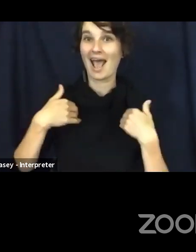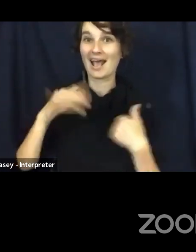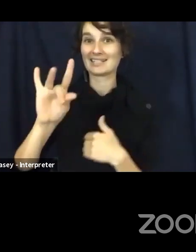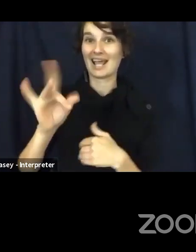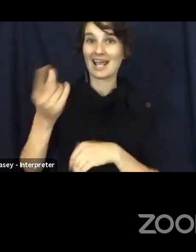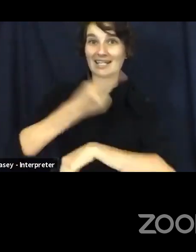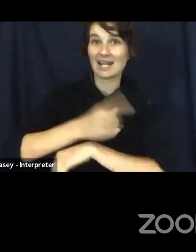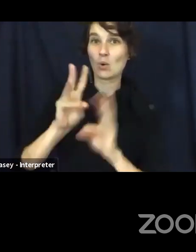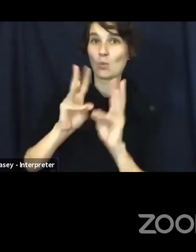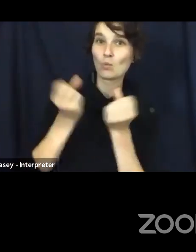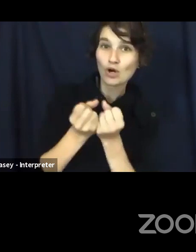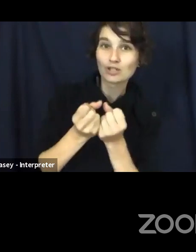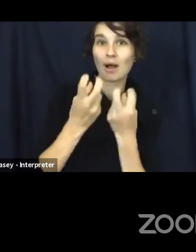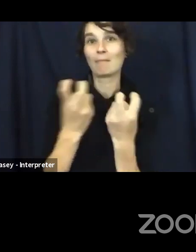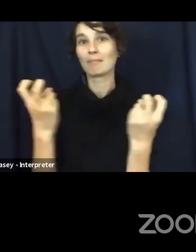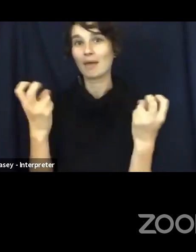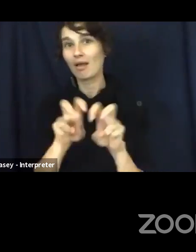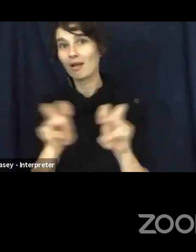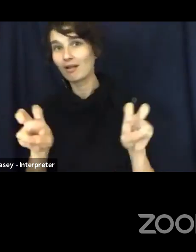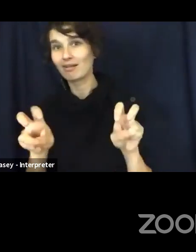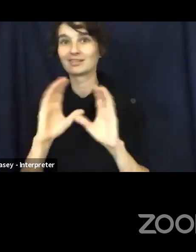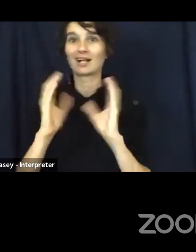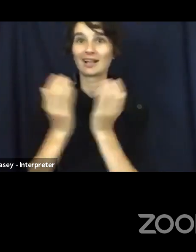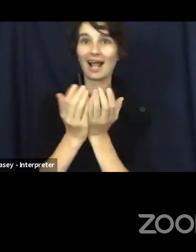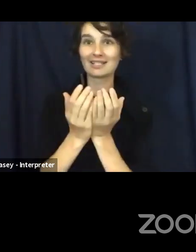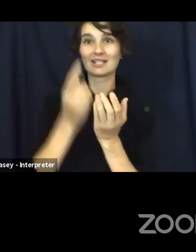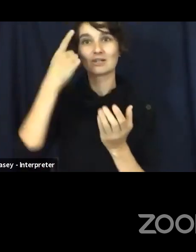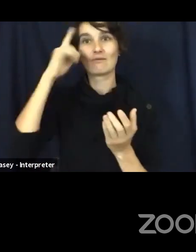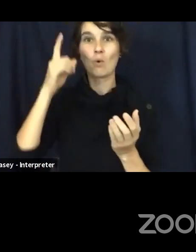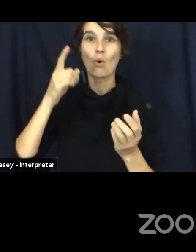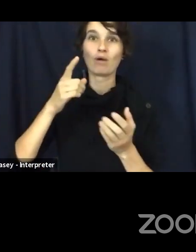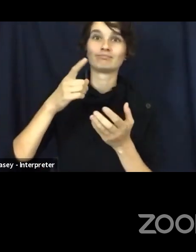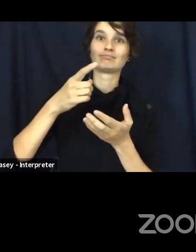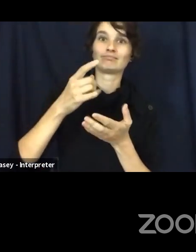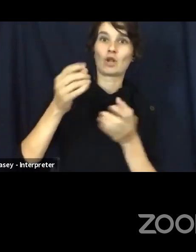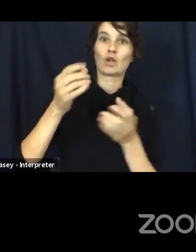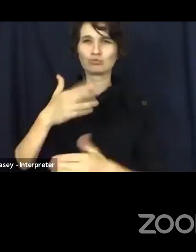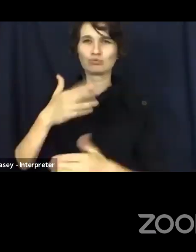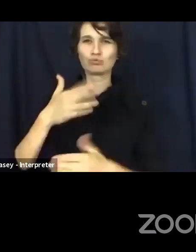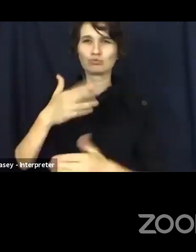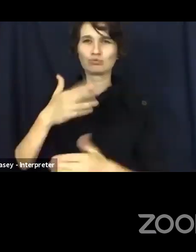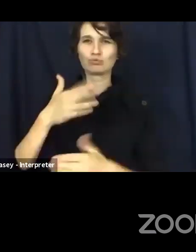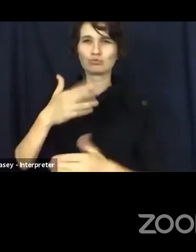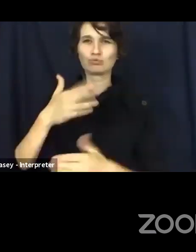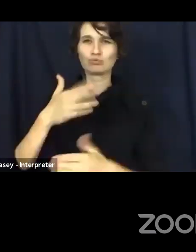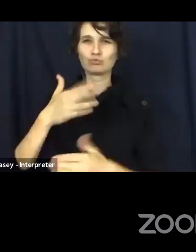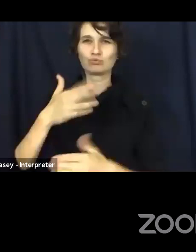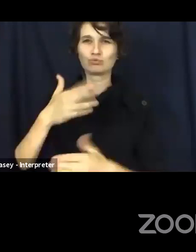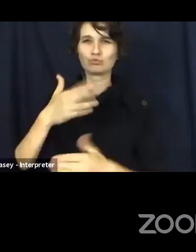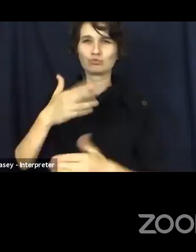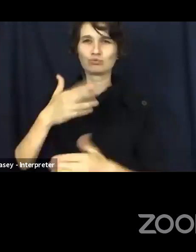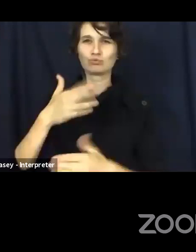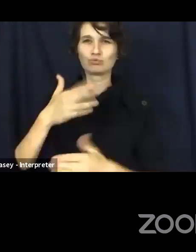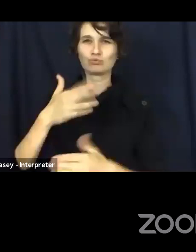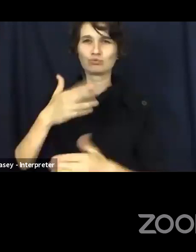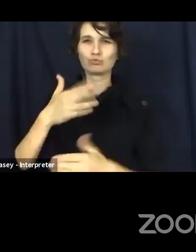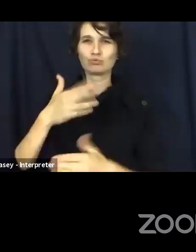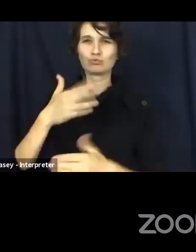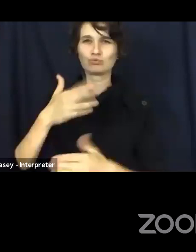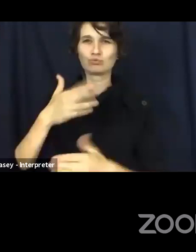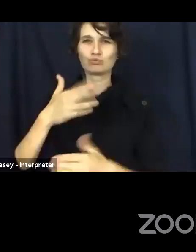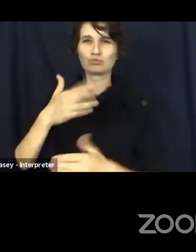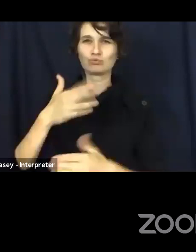more for emerging and mid-career theater directors, choreographers, movement directors, intimacy directors, have been crafted for and by theater directors